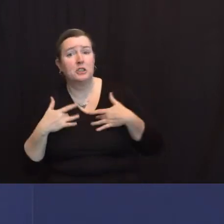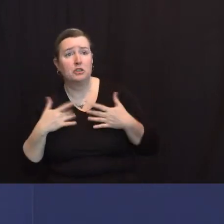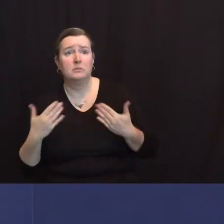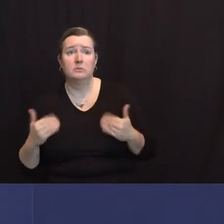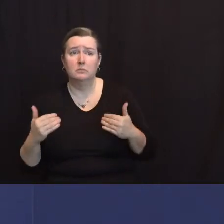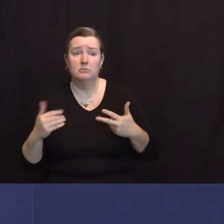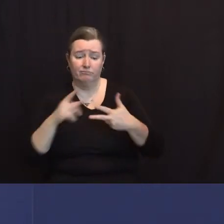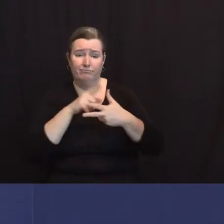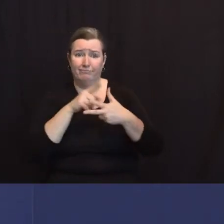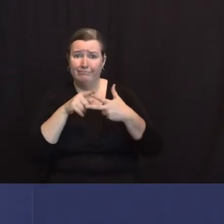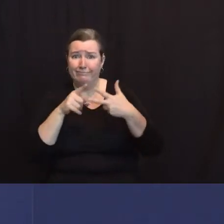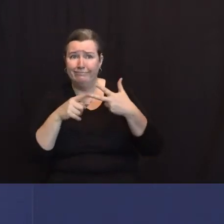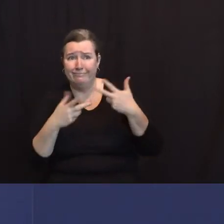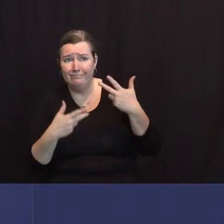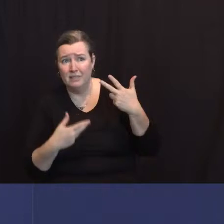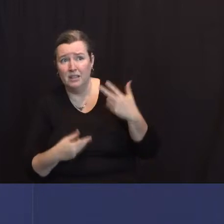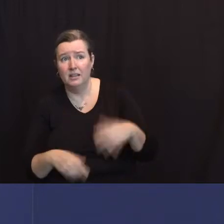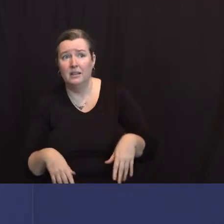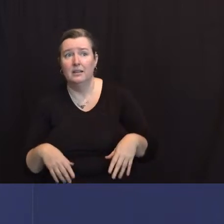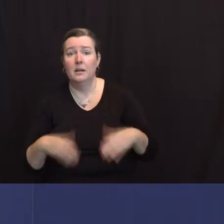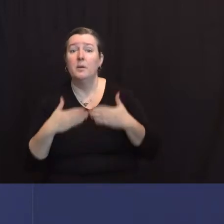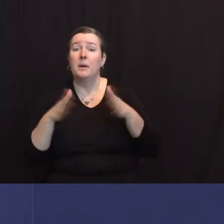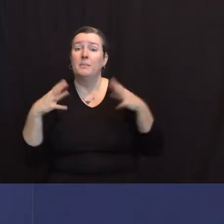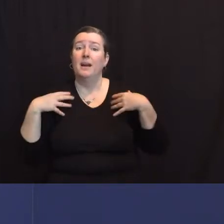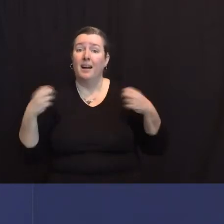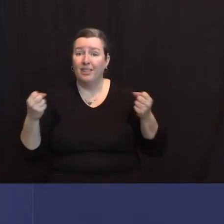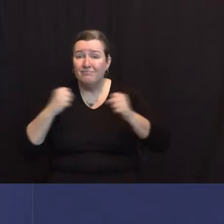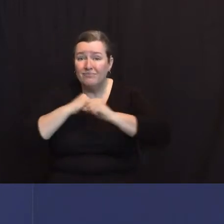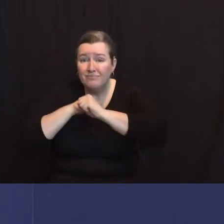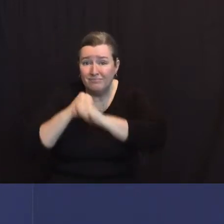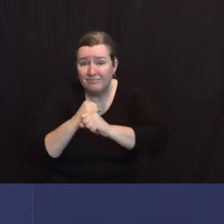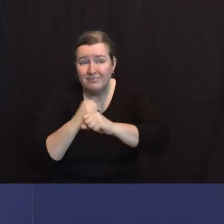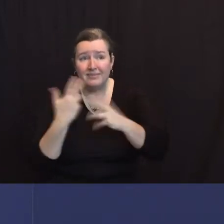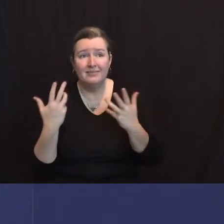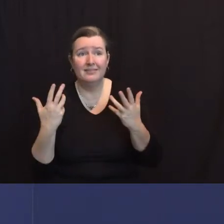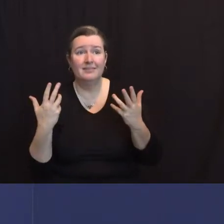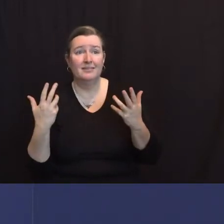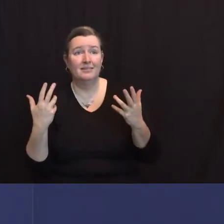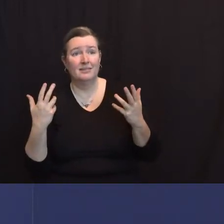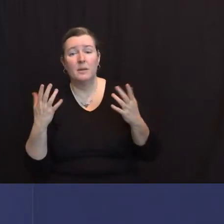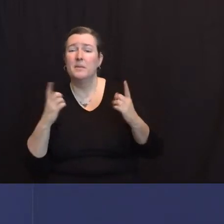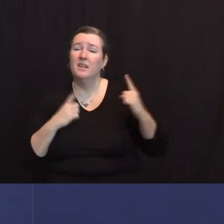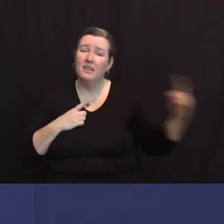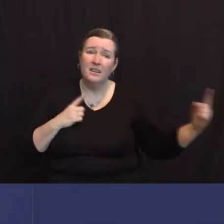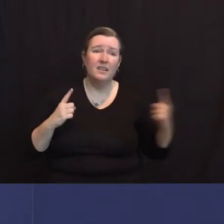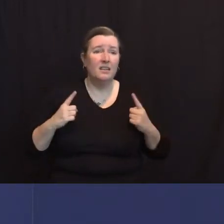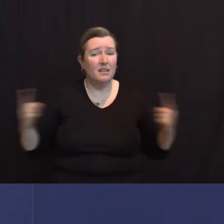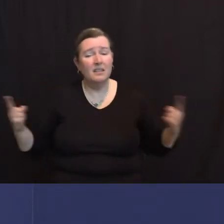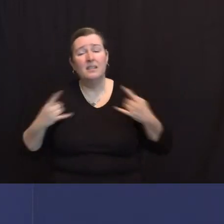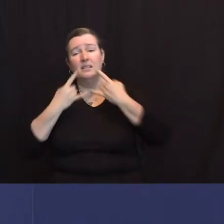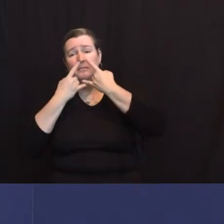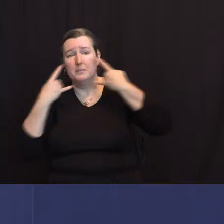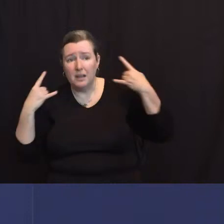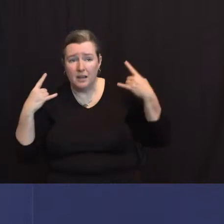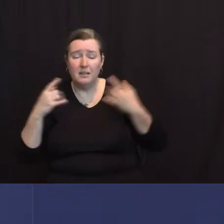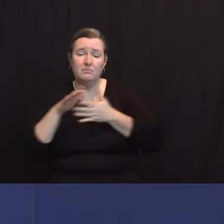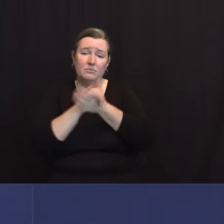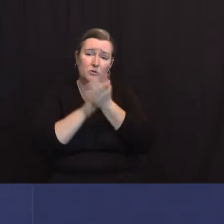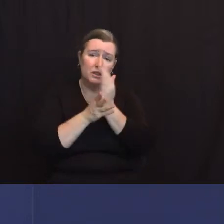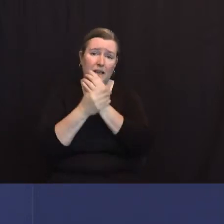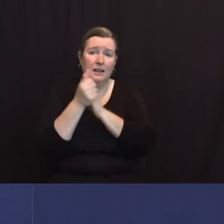health prevention measures that we've all been using, again, physical distancing, wearing a mask, washing your hands frequently,